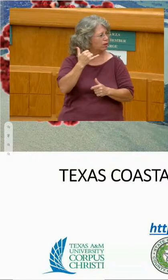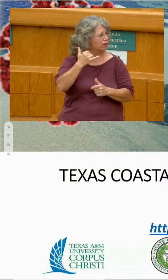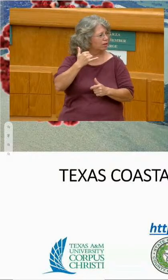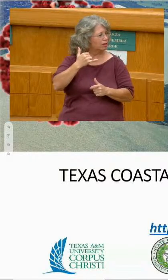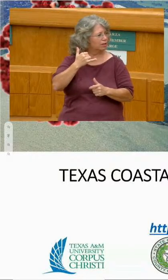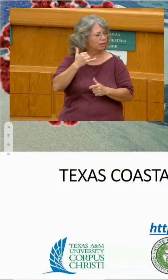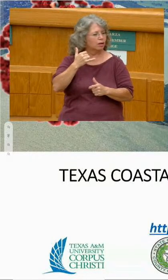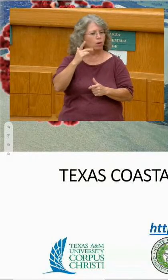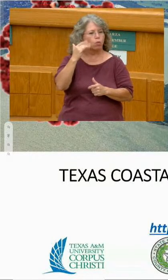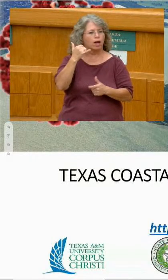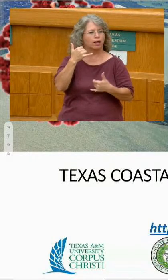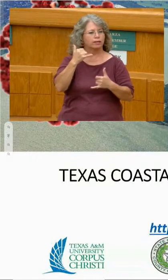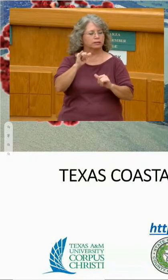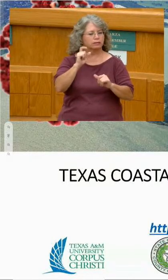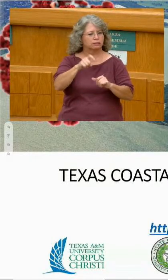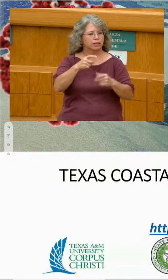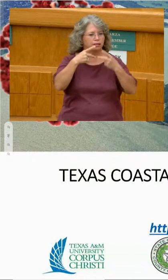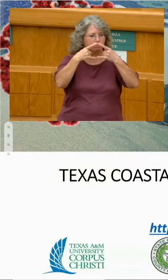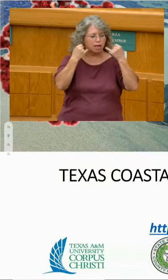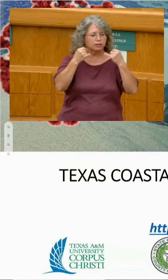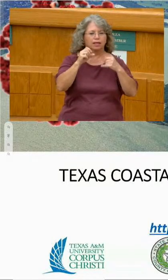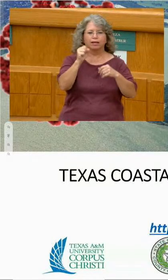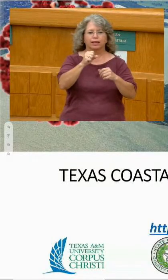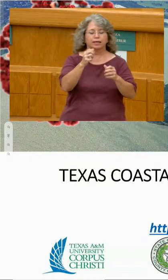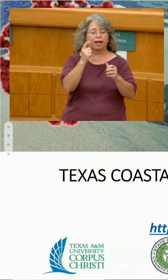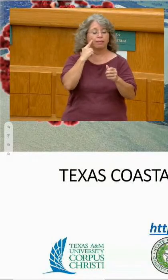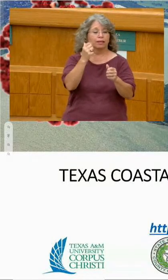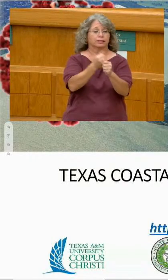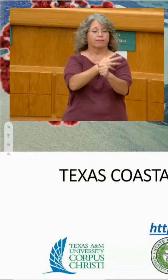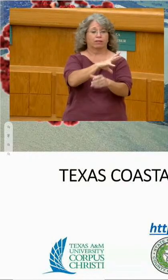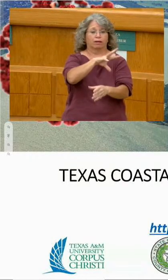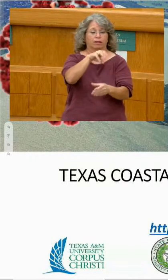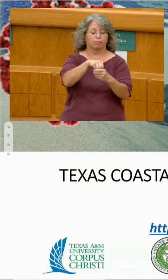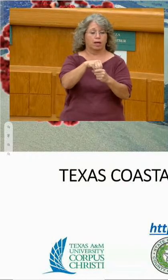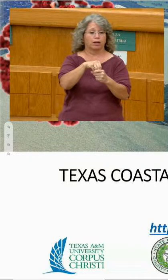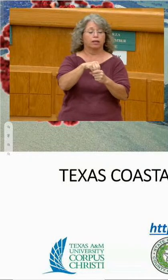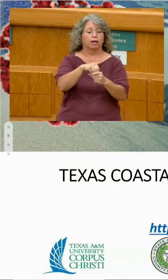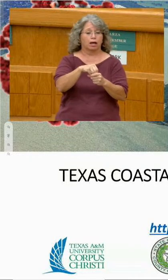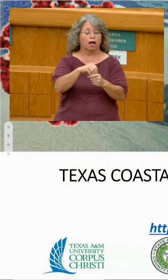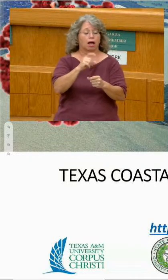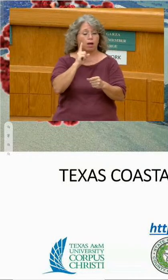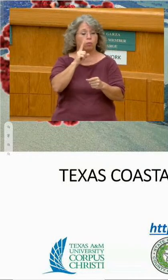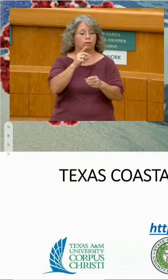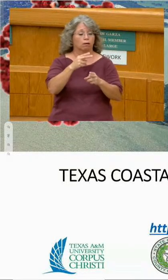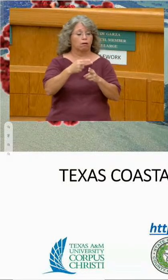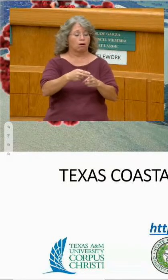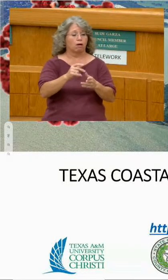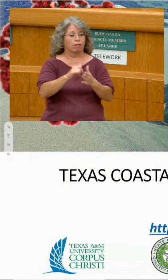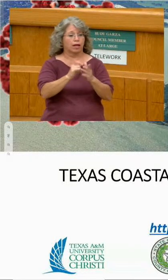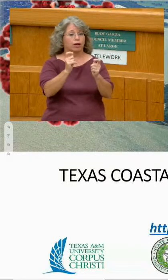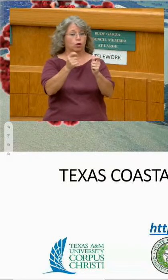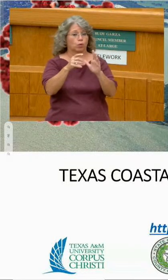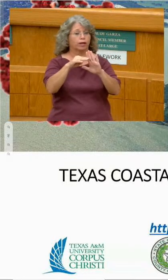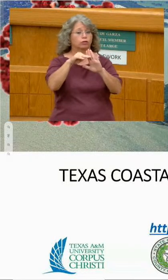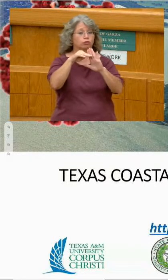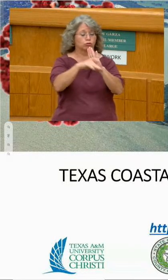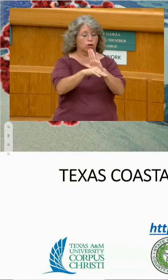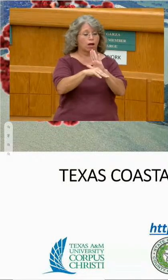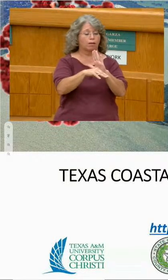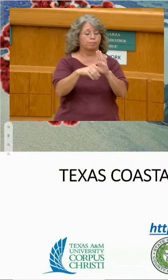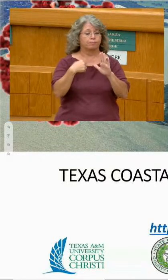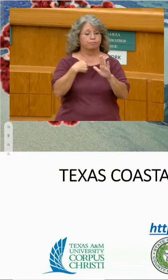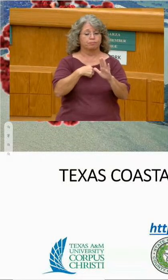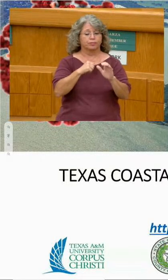Yeah, it's all the things that we're doing, and I wouldn't call it a quick dramatic drop. You can look at the data, and it's been